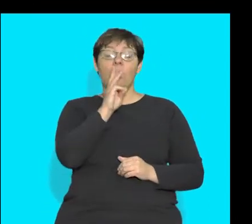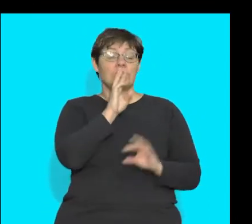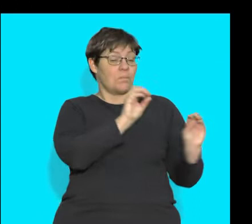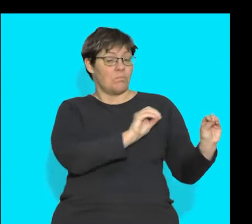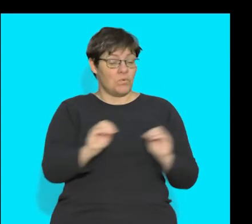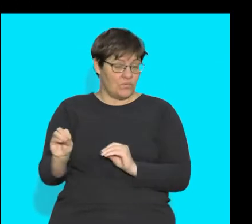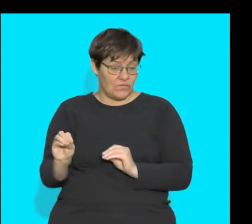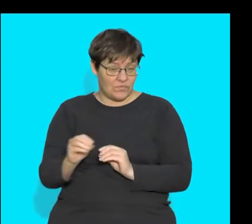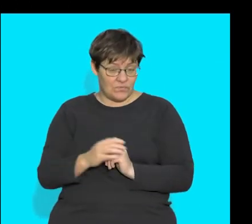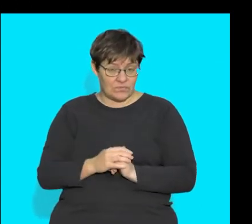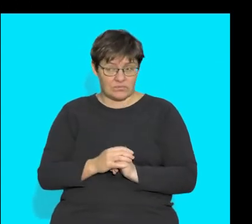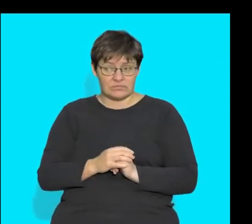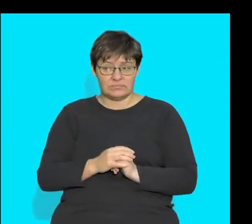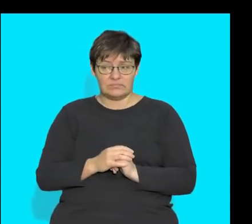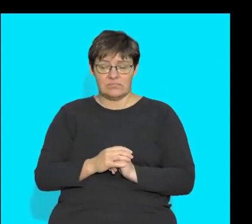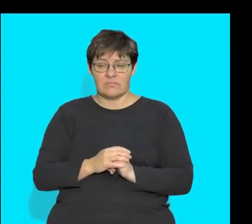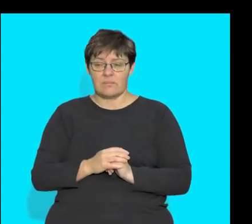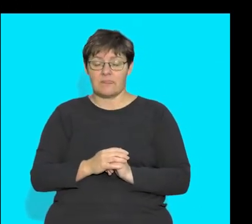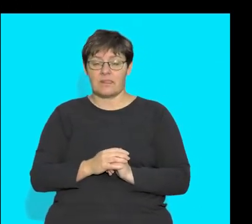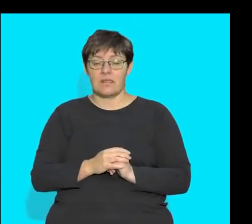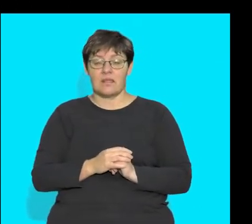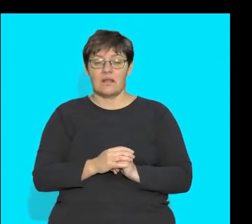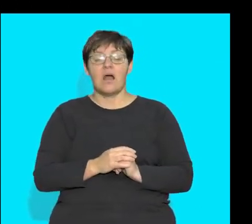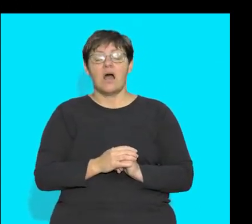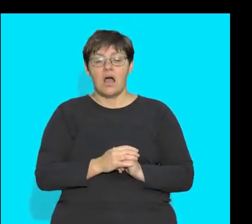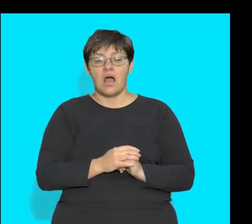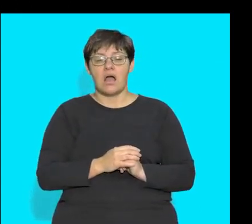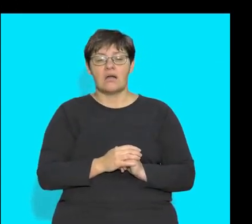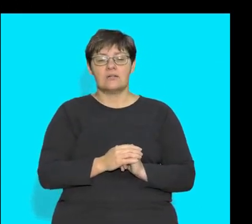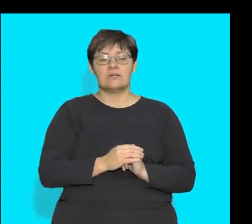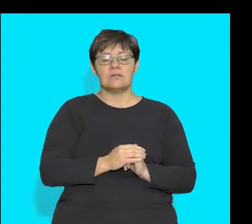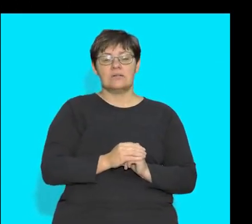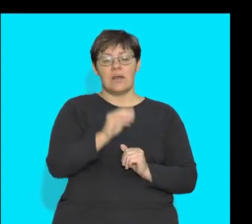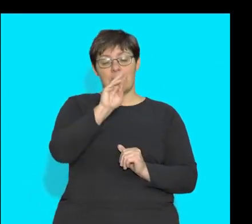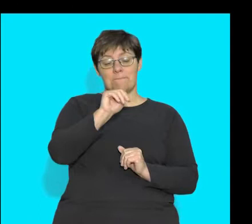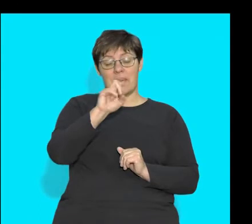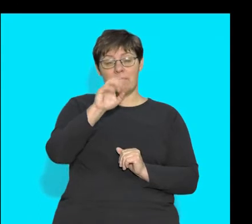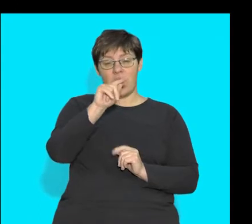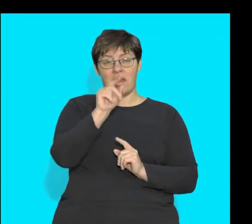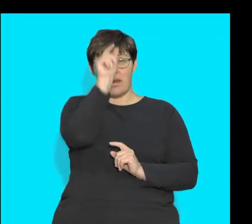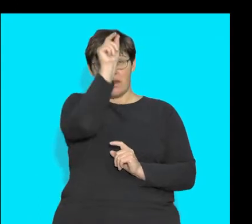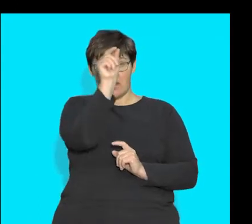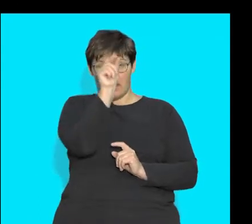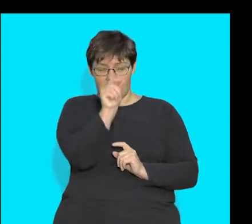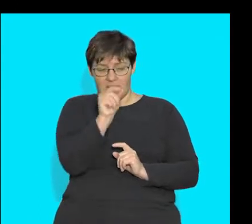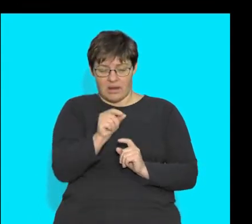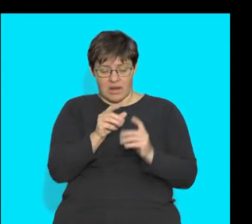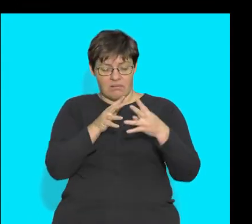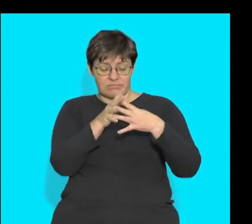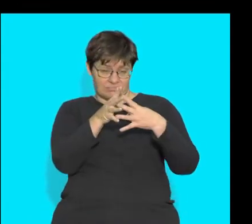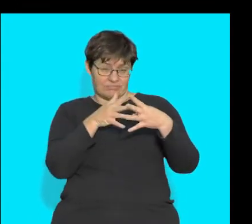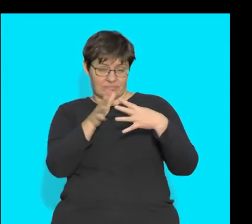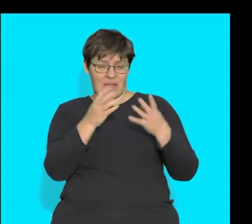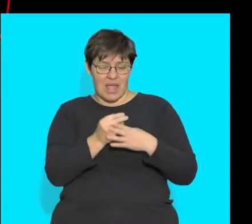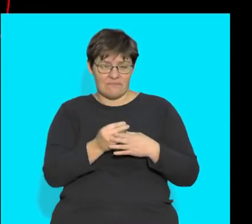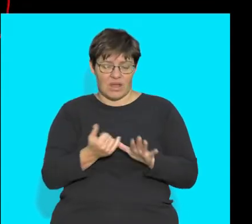moves, it must move through a semi-permeable membrane. If I've got a